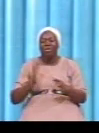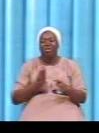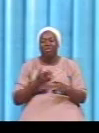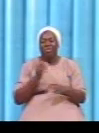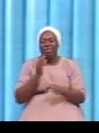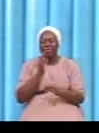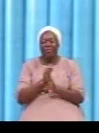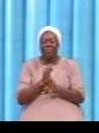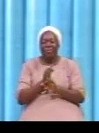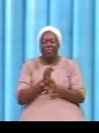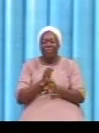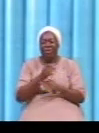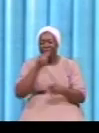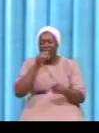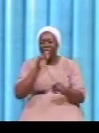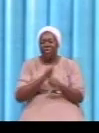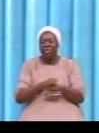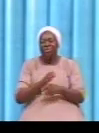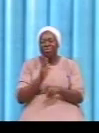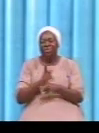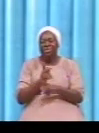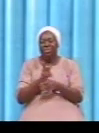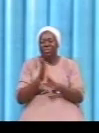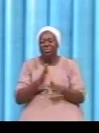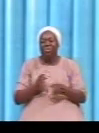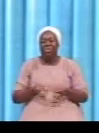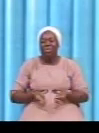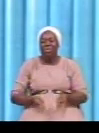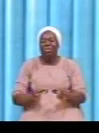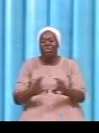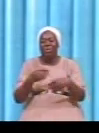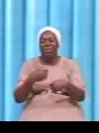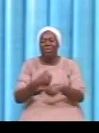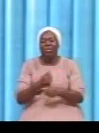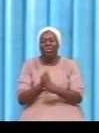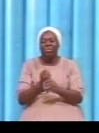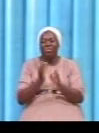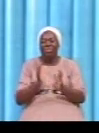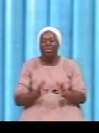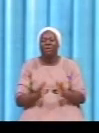Promise keeper, mountain mover, way maker, miracle worker.